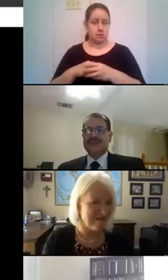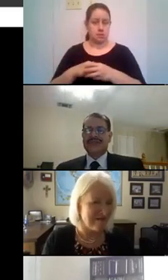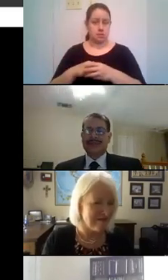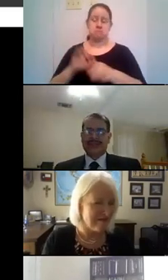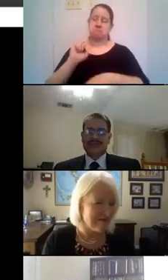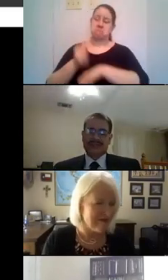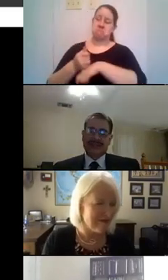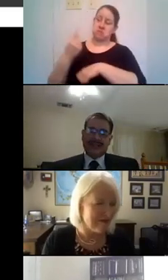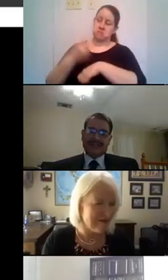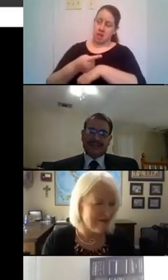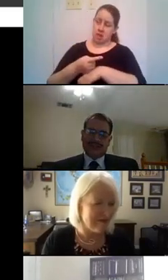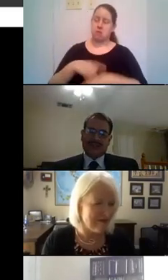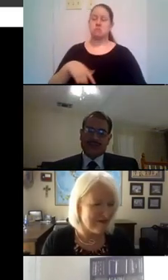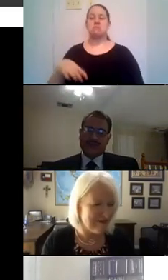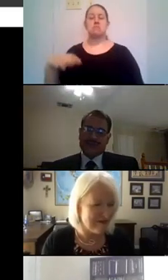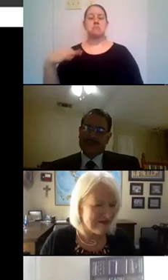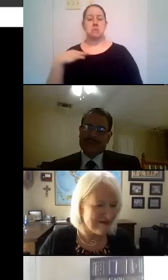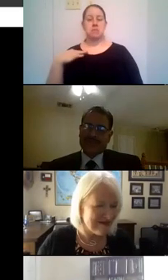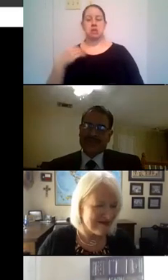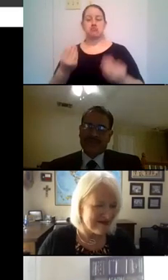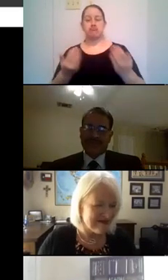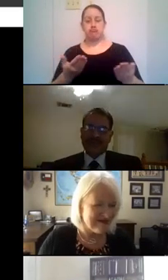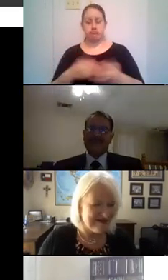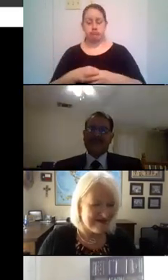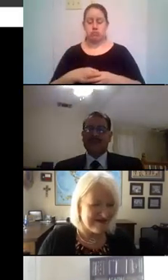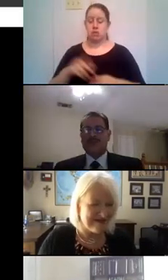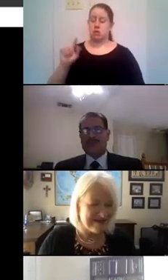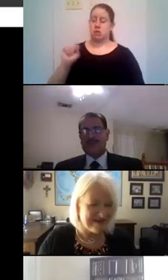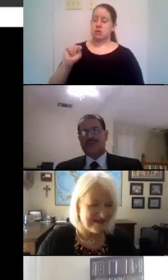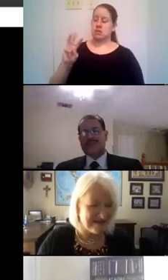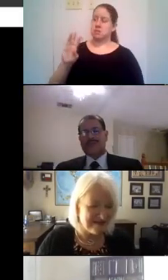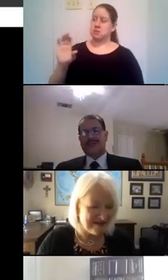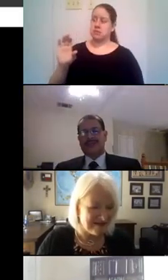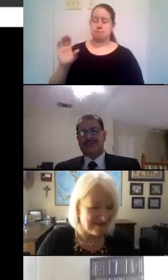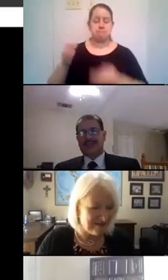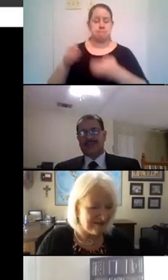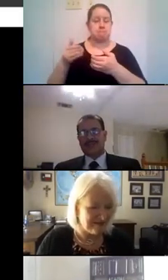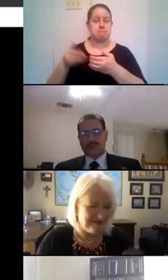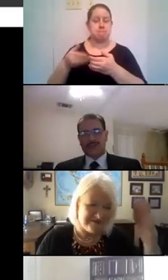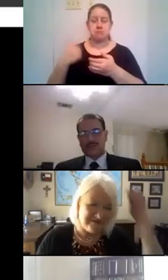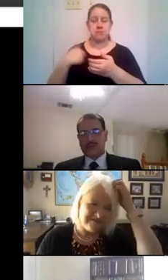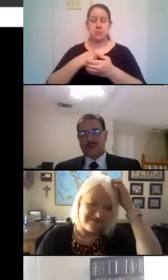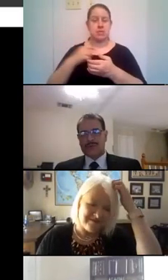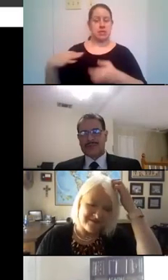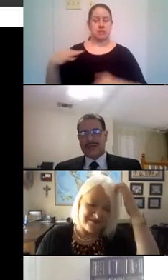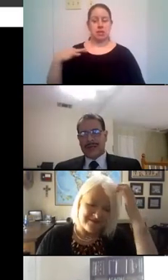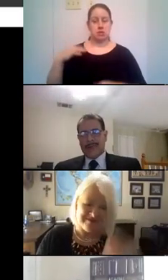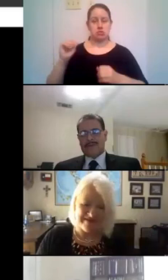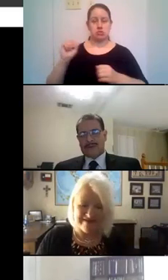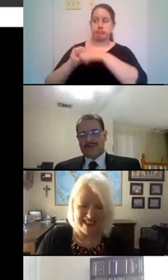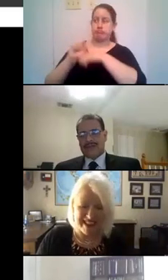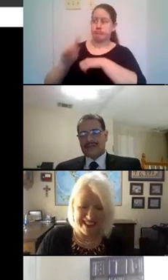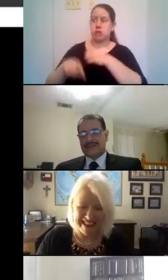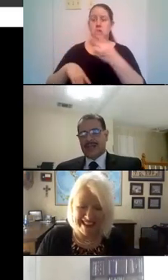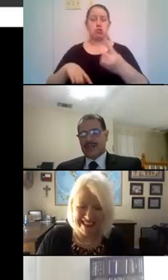we submitted an application. The Texas Workforce Commission made it very simple for us to submit an application. There was two forms for